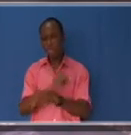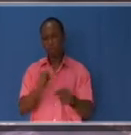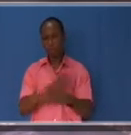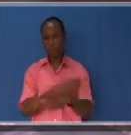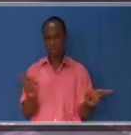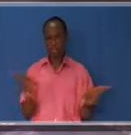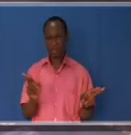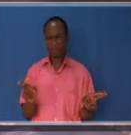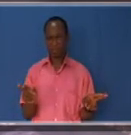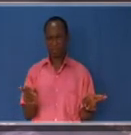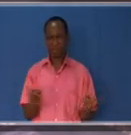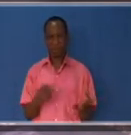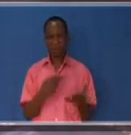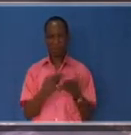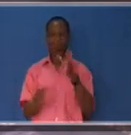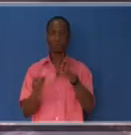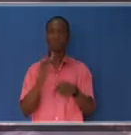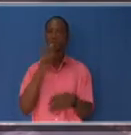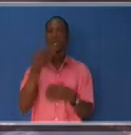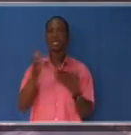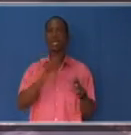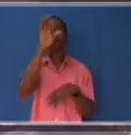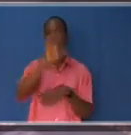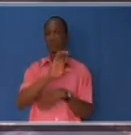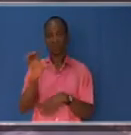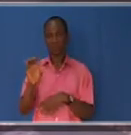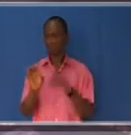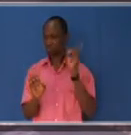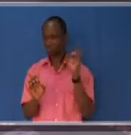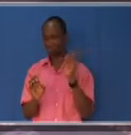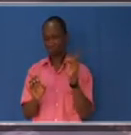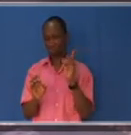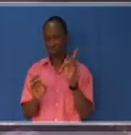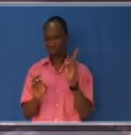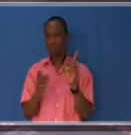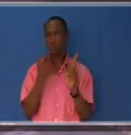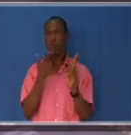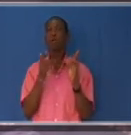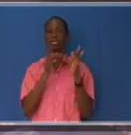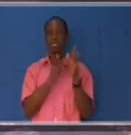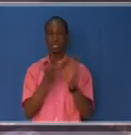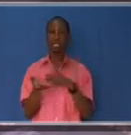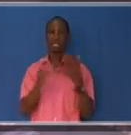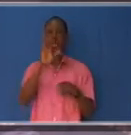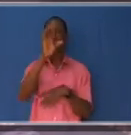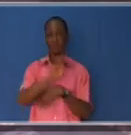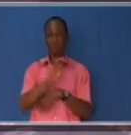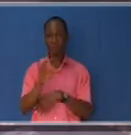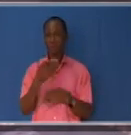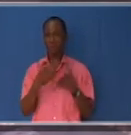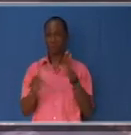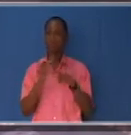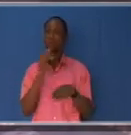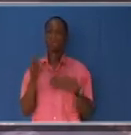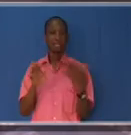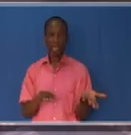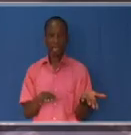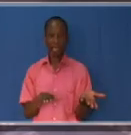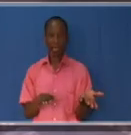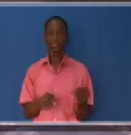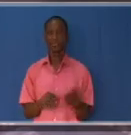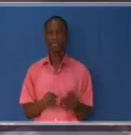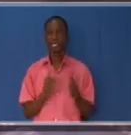Jesus Christ nti nsamu aka ni nyina no Jesus say ho hon kronkron beba na wa be kakai asomafo no nsamu